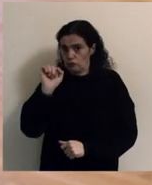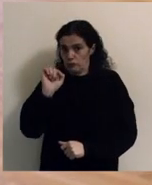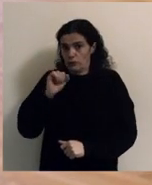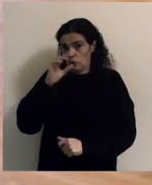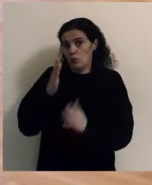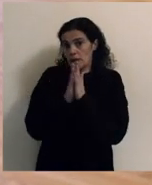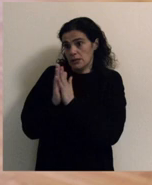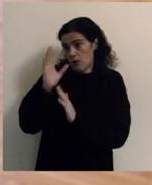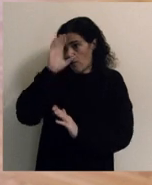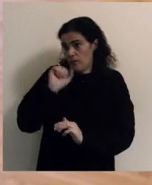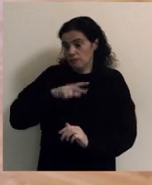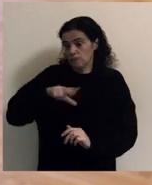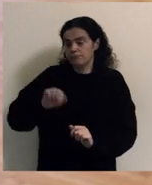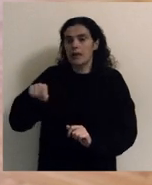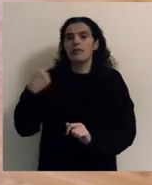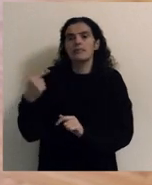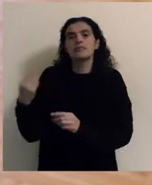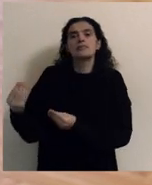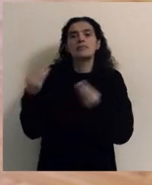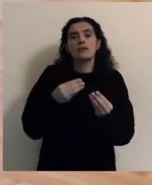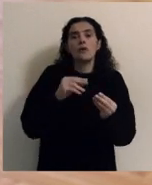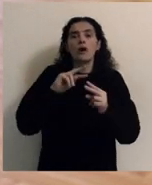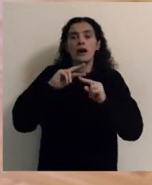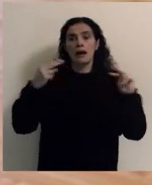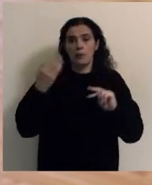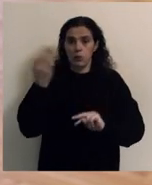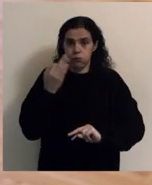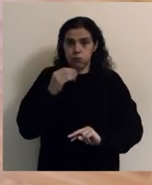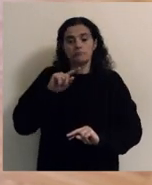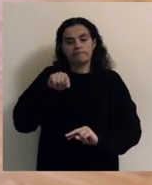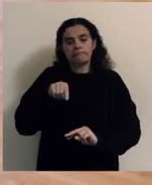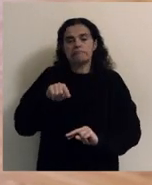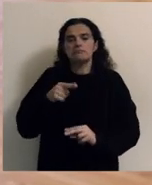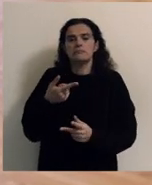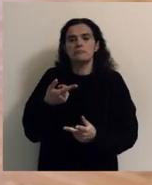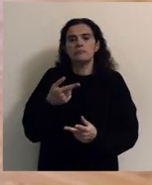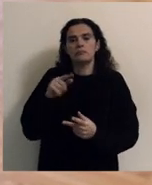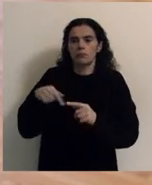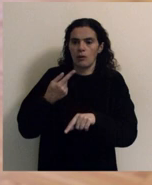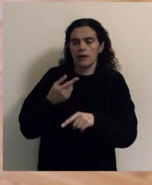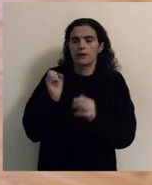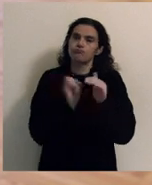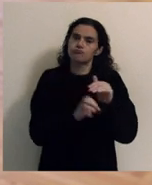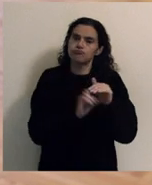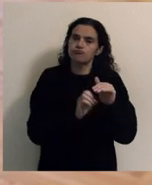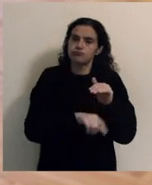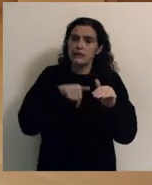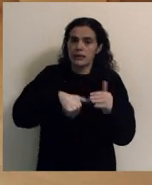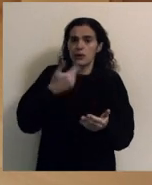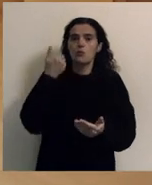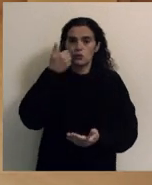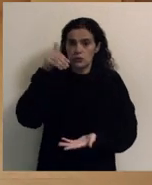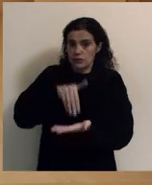Collection, which has been given to the municipality of Porto and is on long-term deposit at